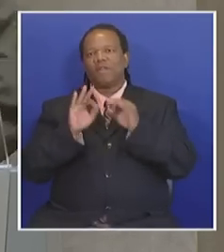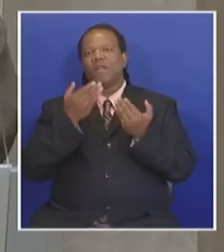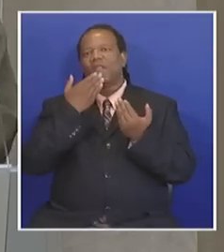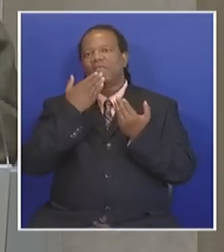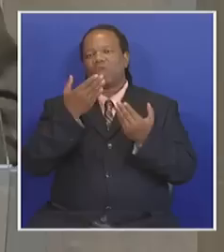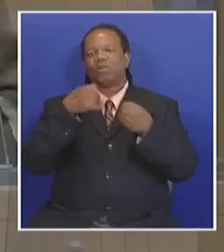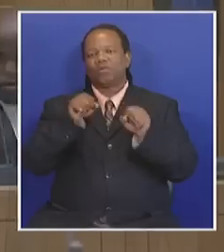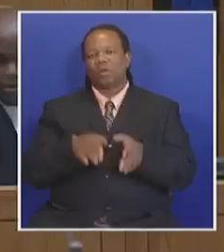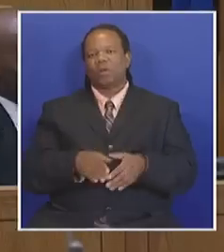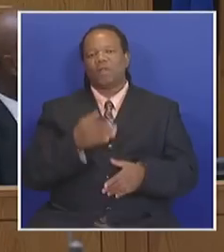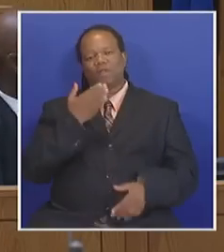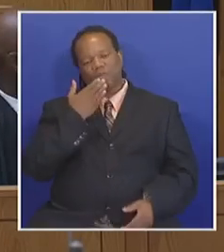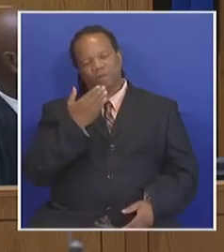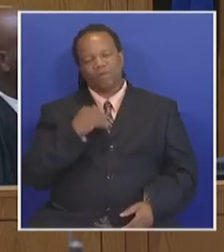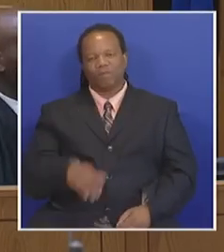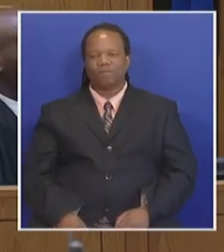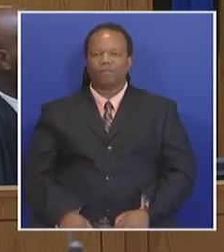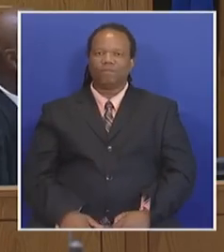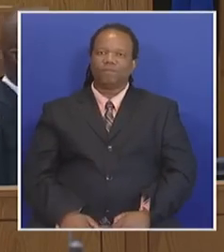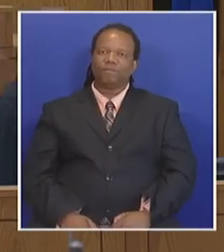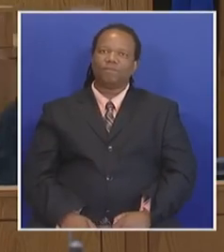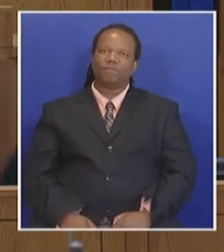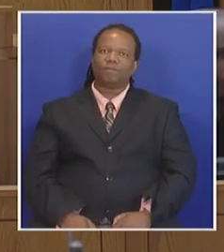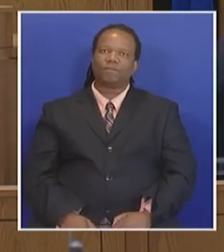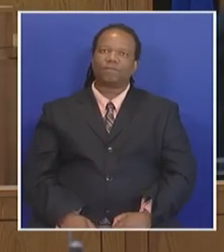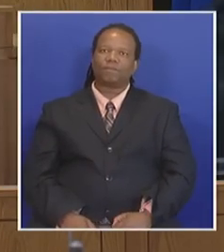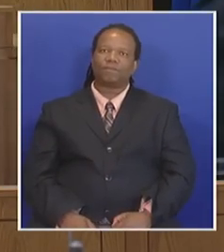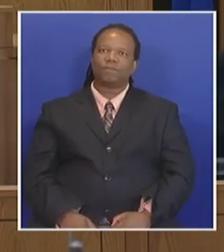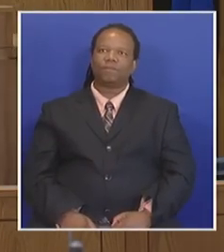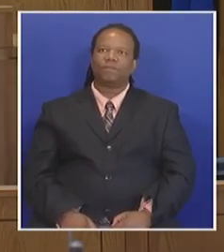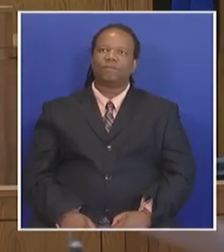sir. The Honorable Essak.